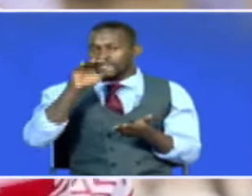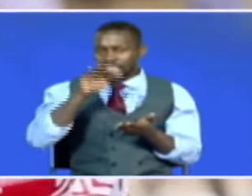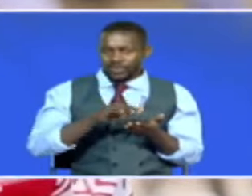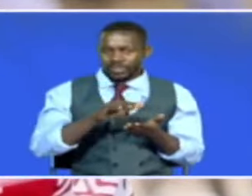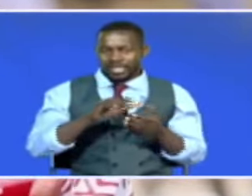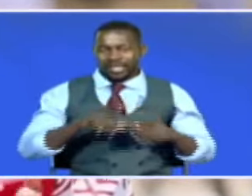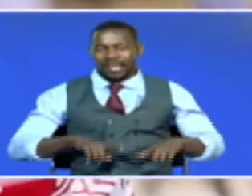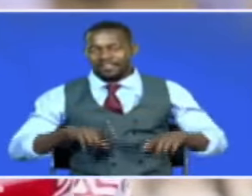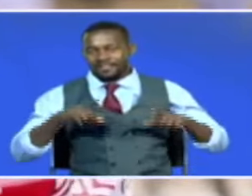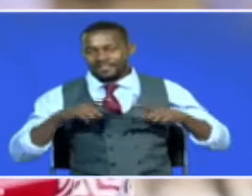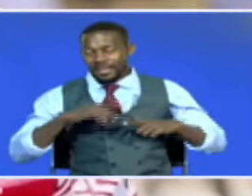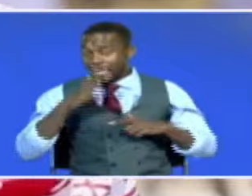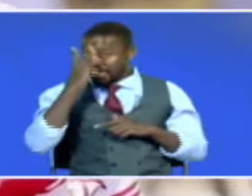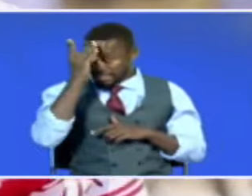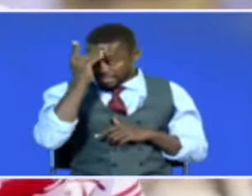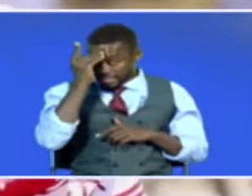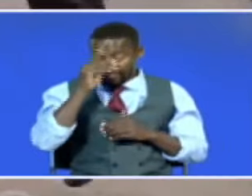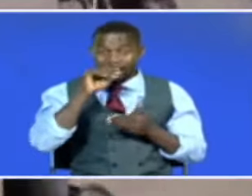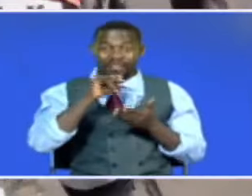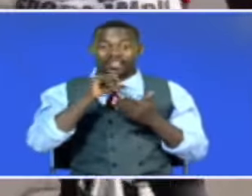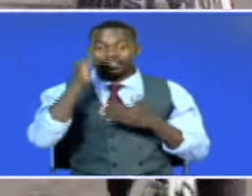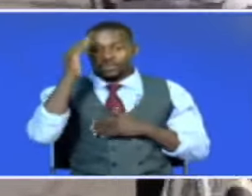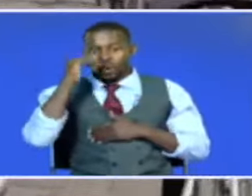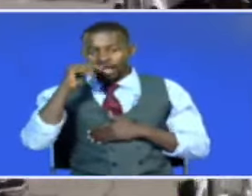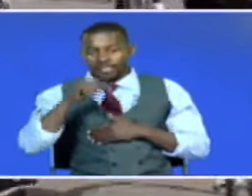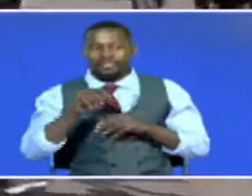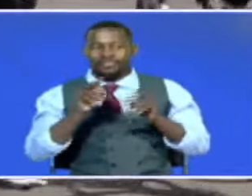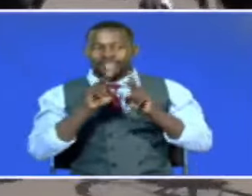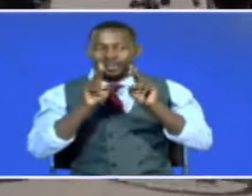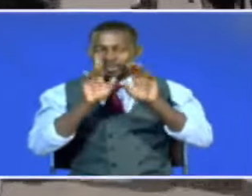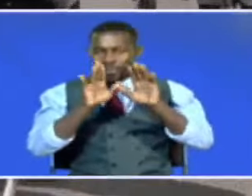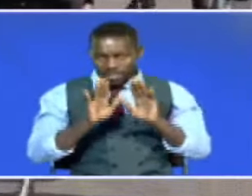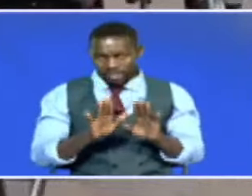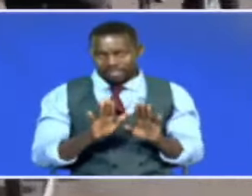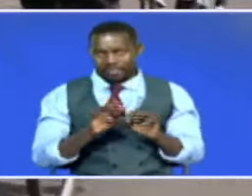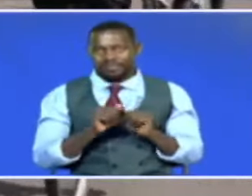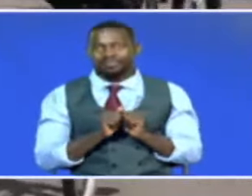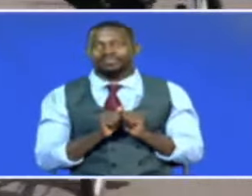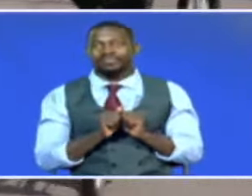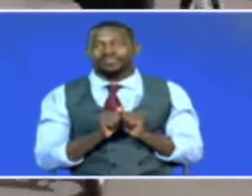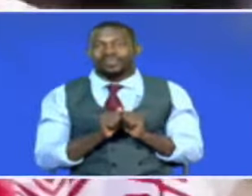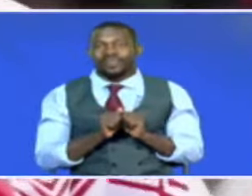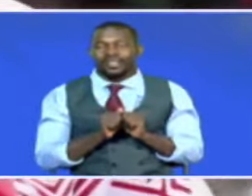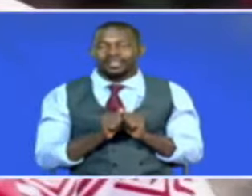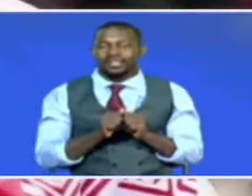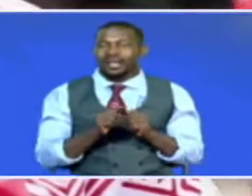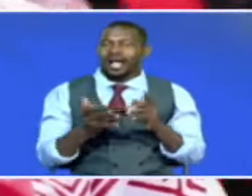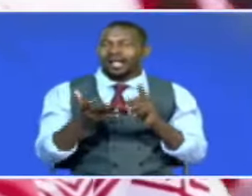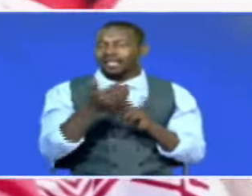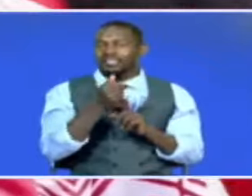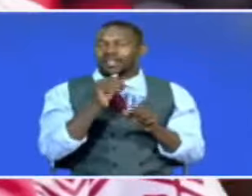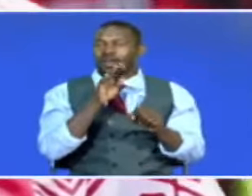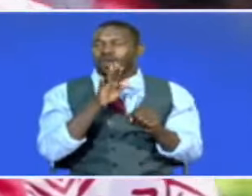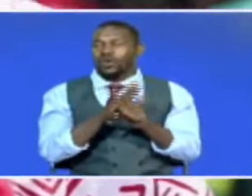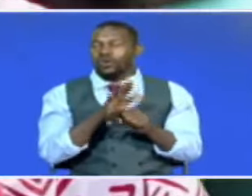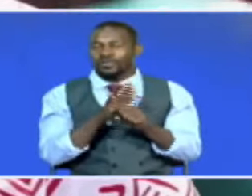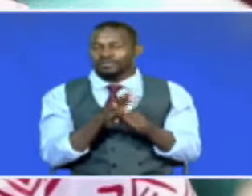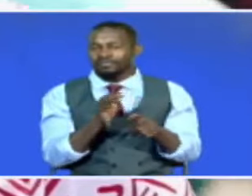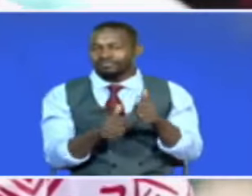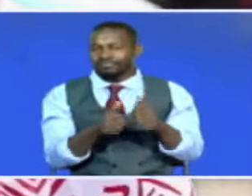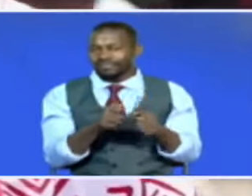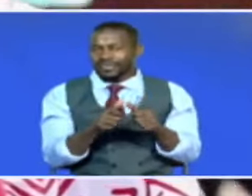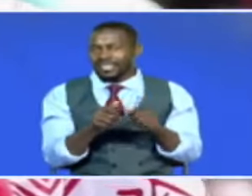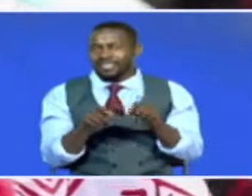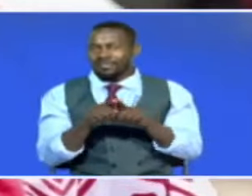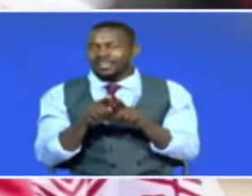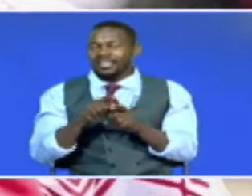of lifestyle diseases? And that's why this is really something we must do. We are making a statement on many fronts, on wellness, on reducing